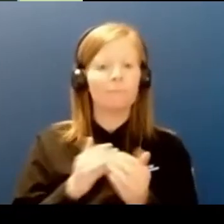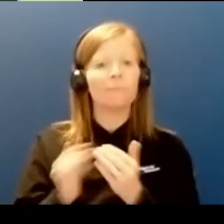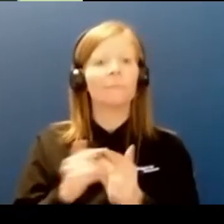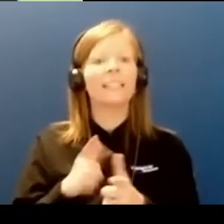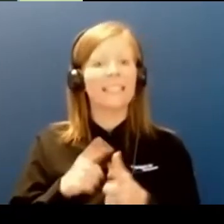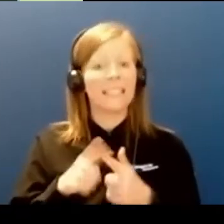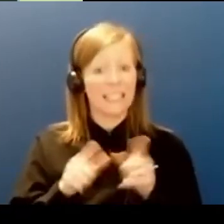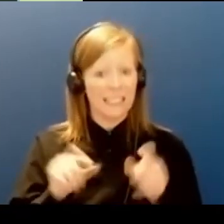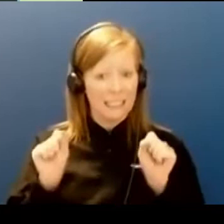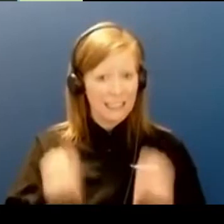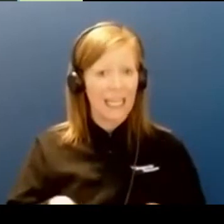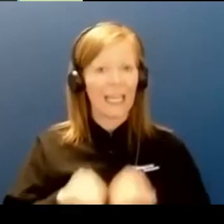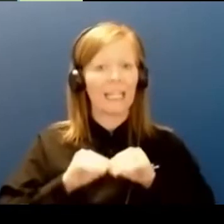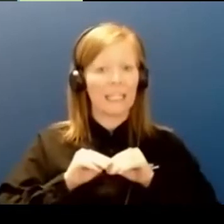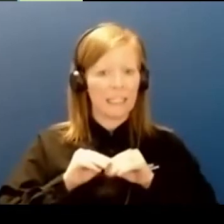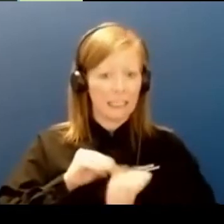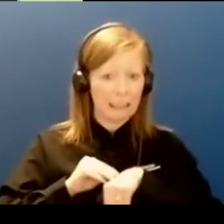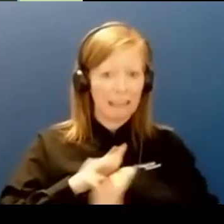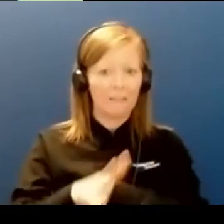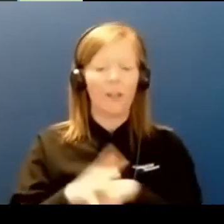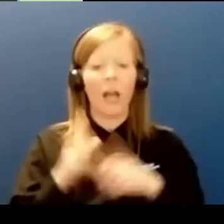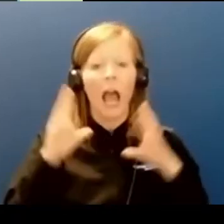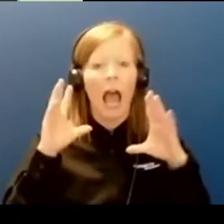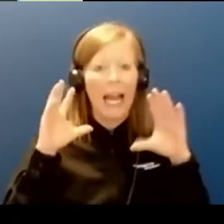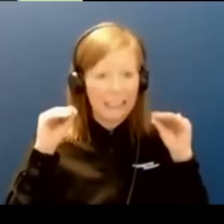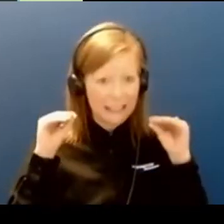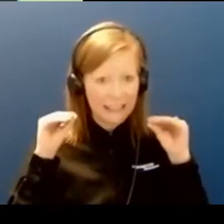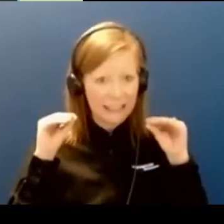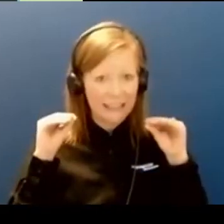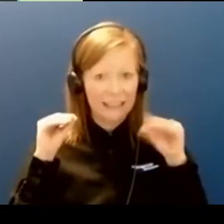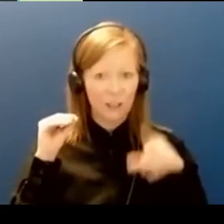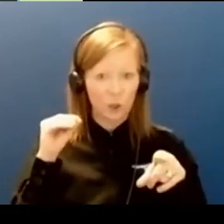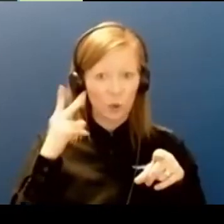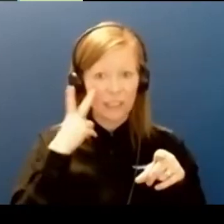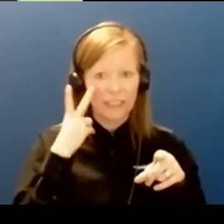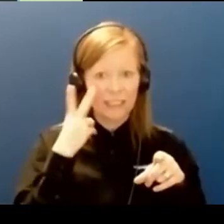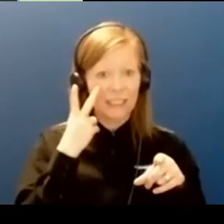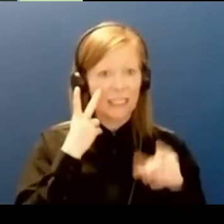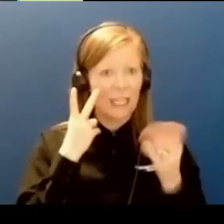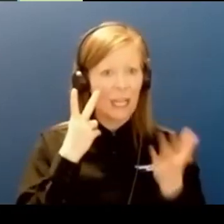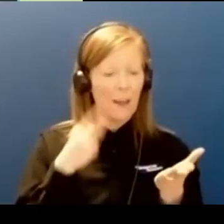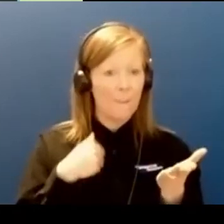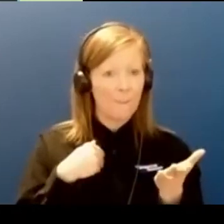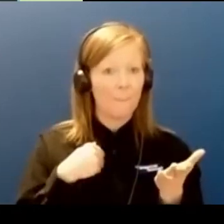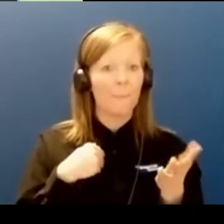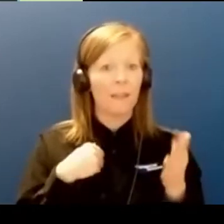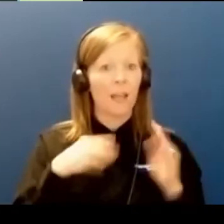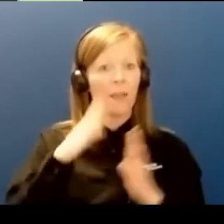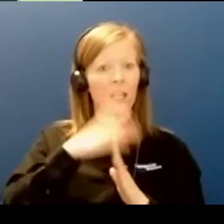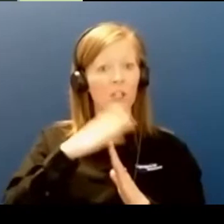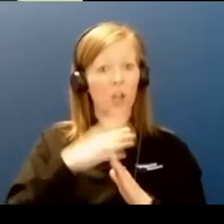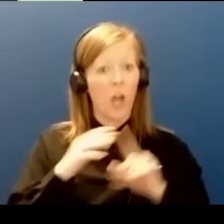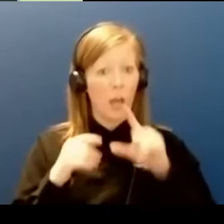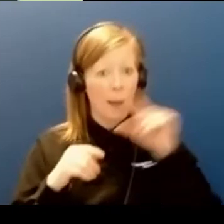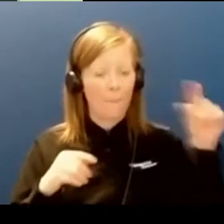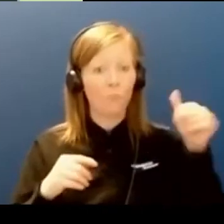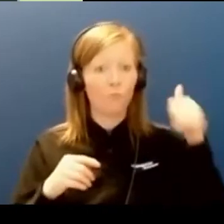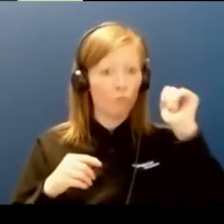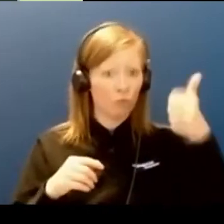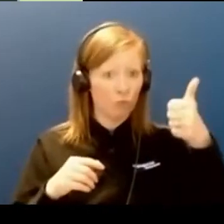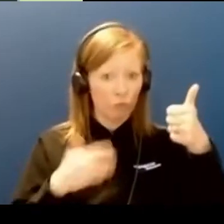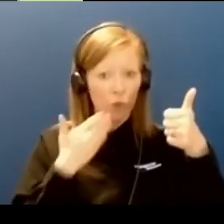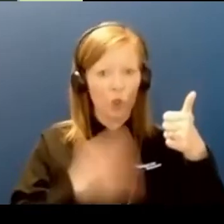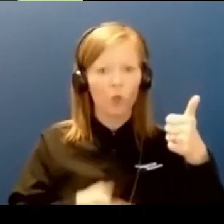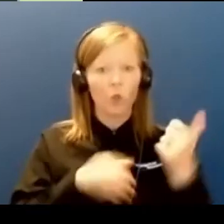can affect the bite. So you can see here on my screen on the top how a good bite